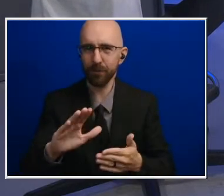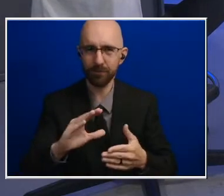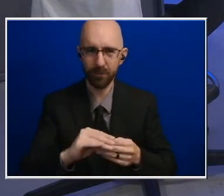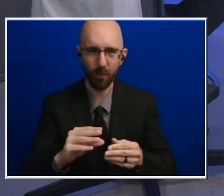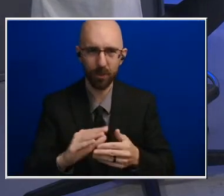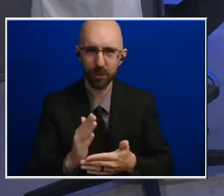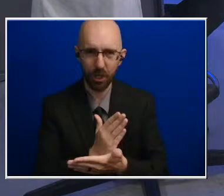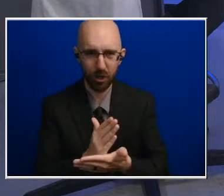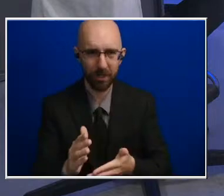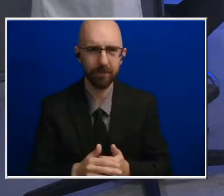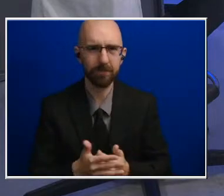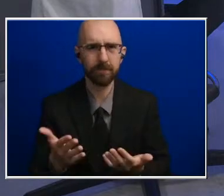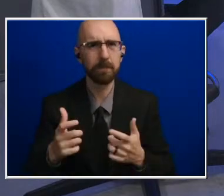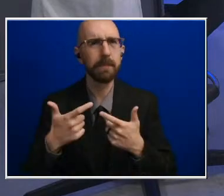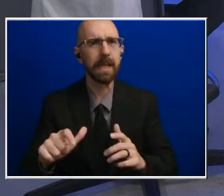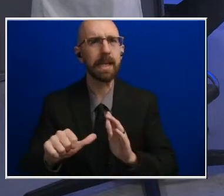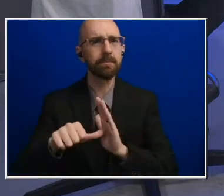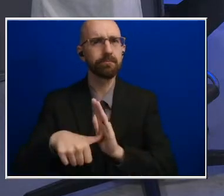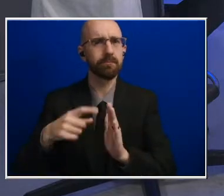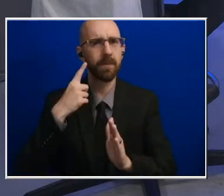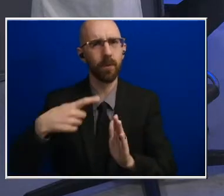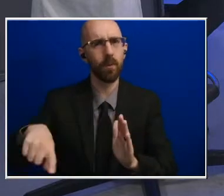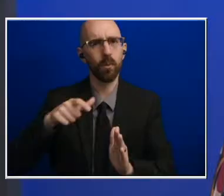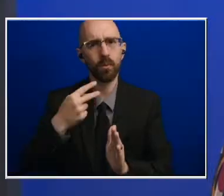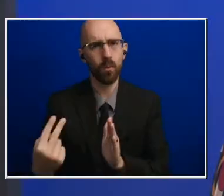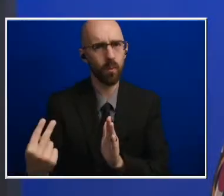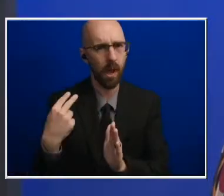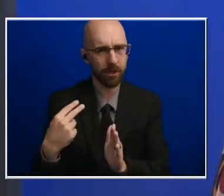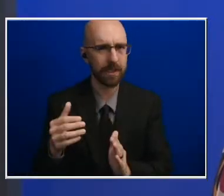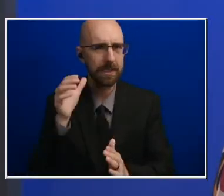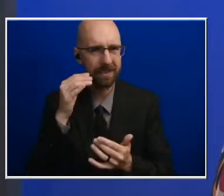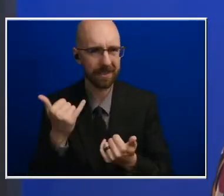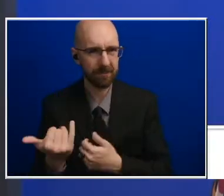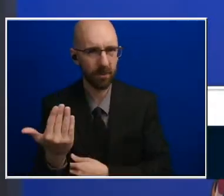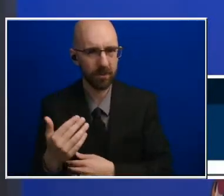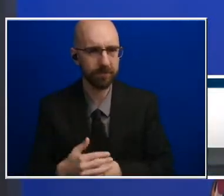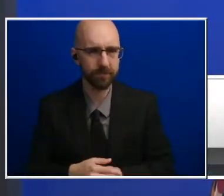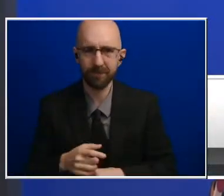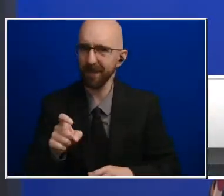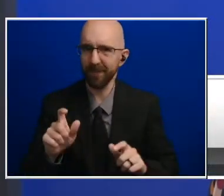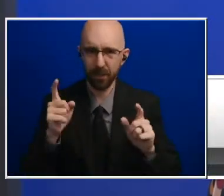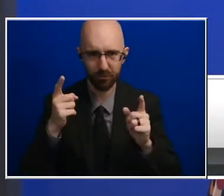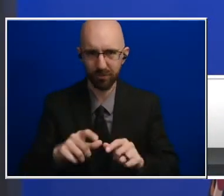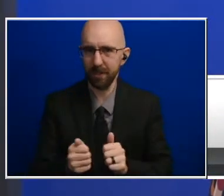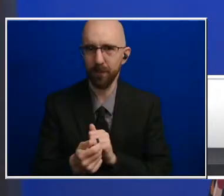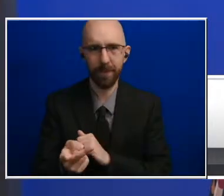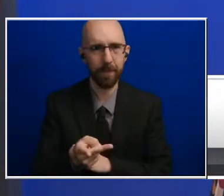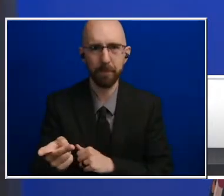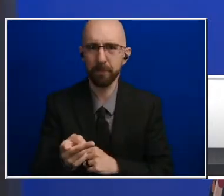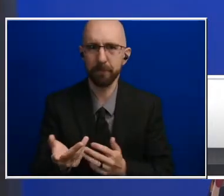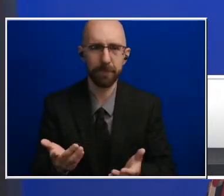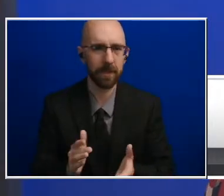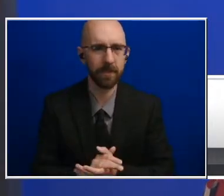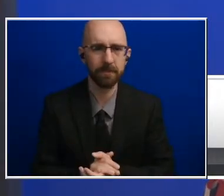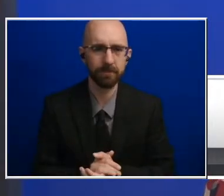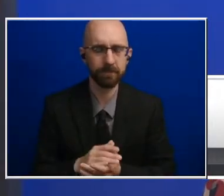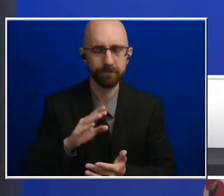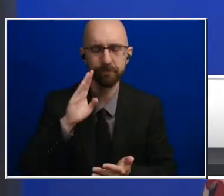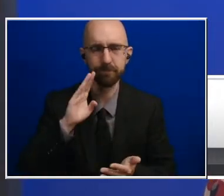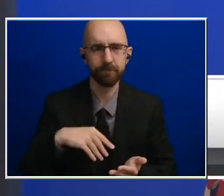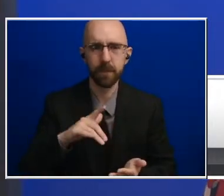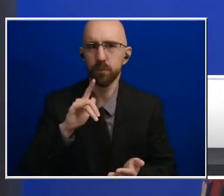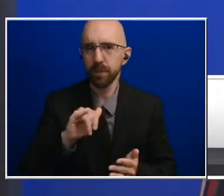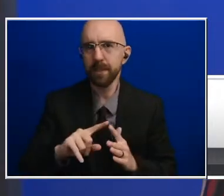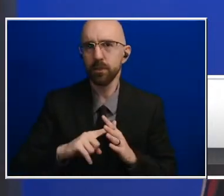takeaway for those who are watching and listening this morning? I mean, I have to agree with both of them. You know, it really starts with